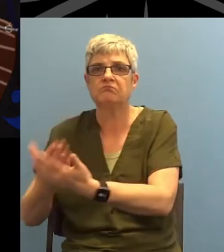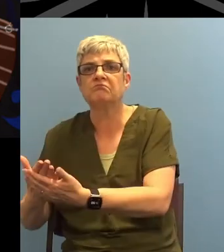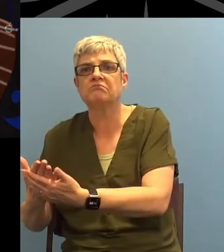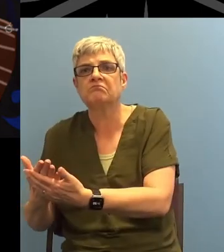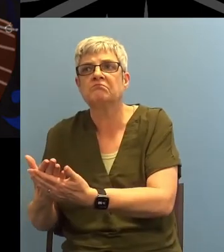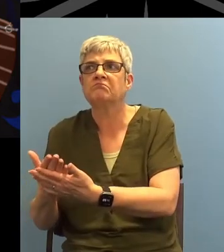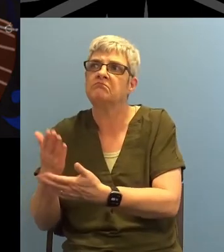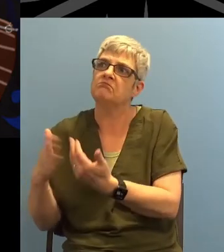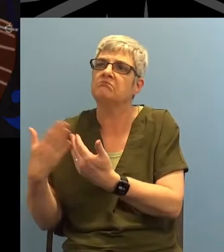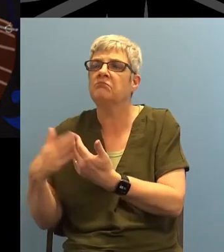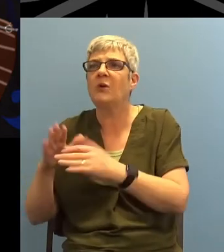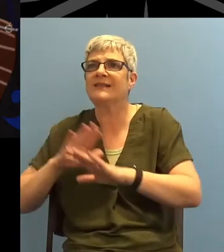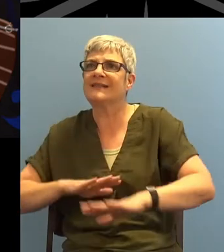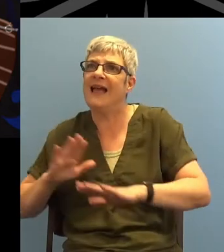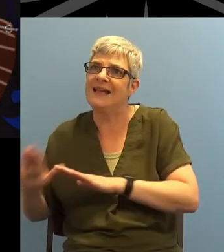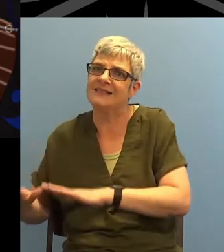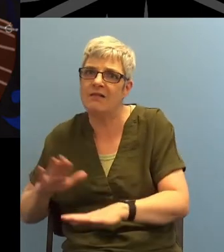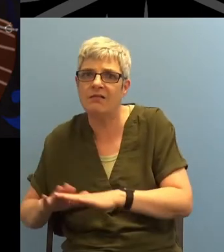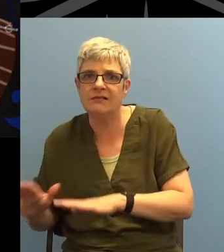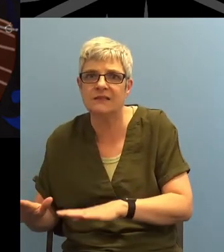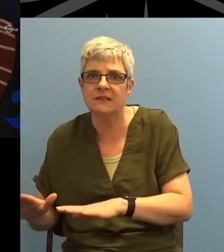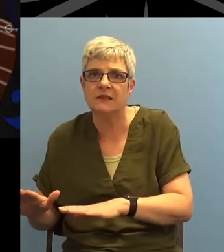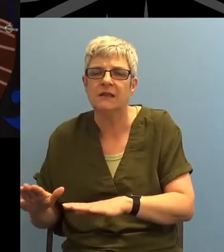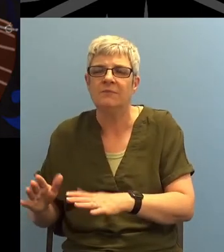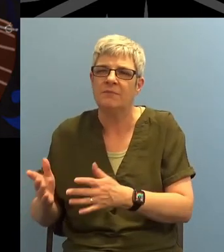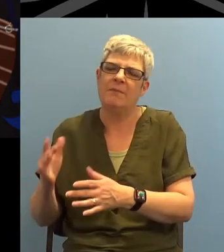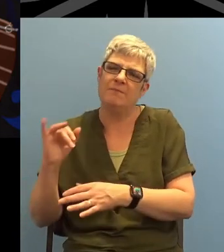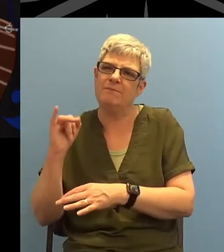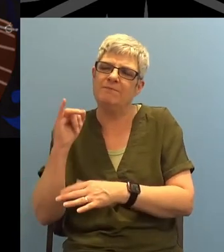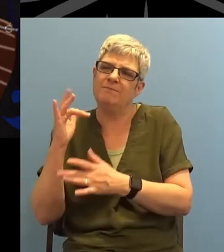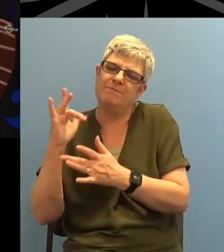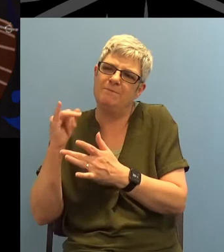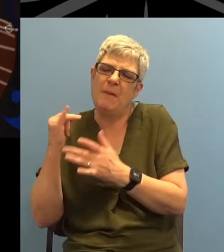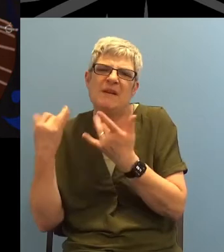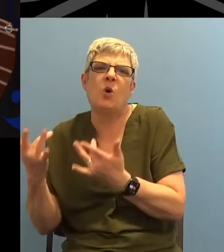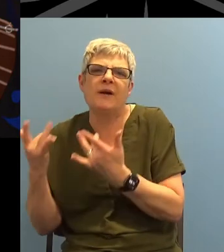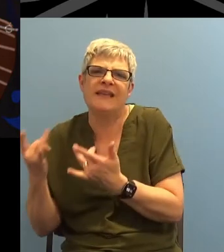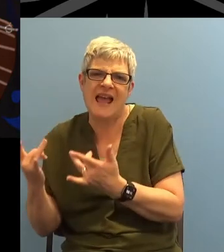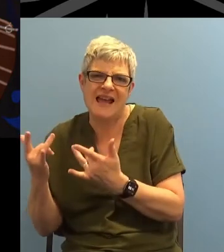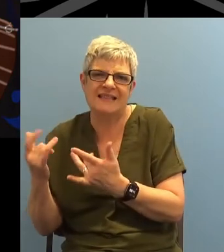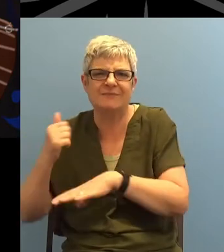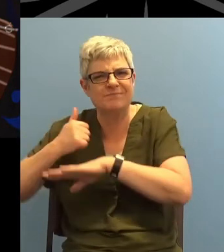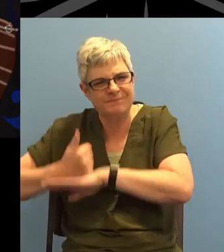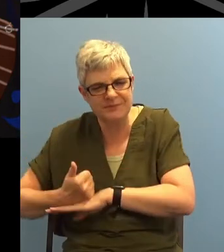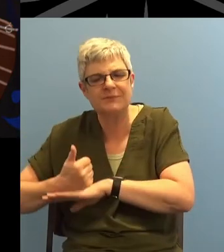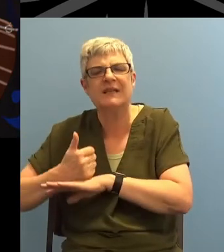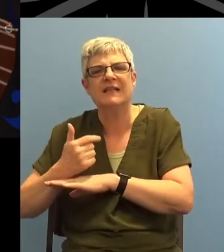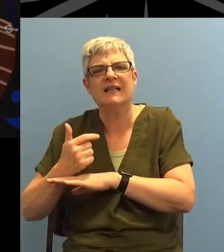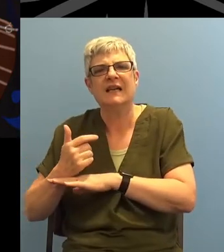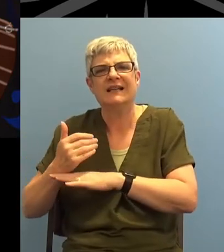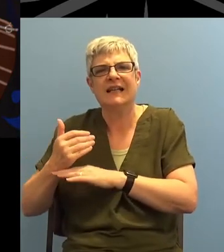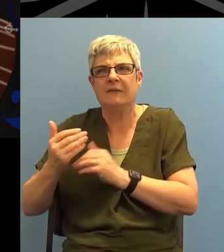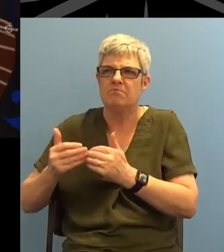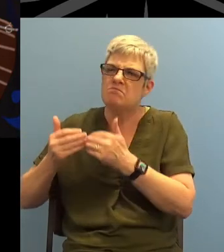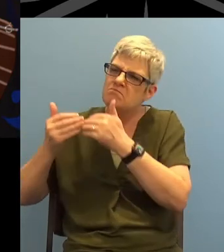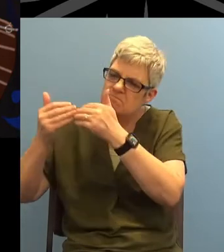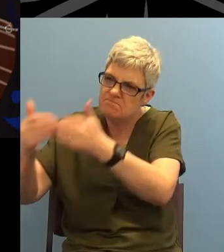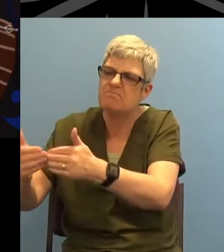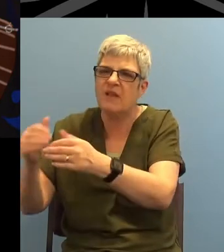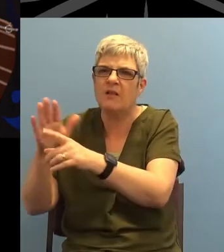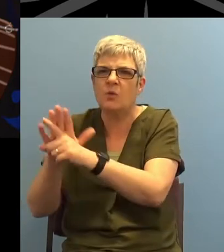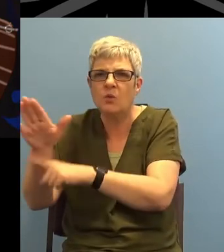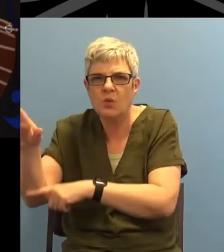more settled existence, albeit one that was still not established and was moving towards the promised